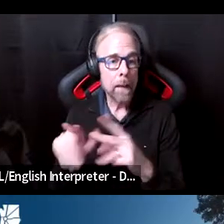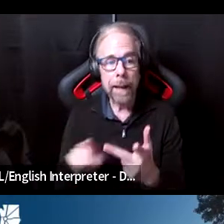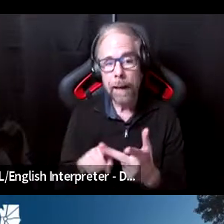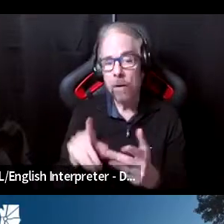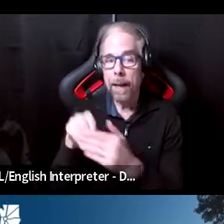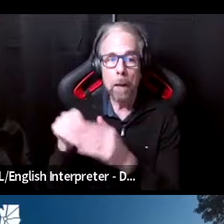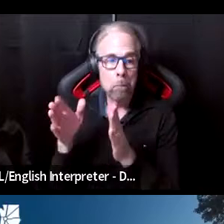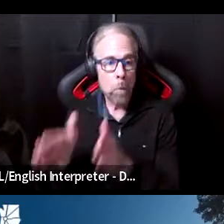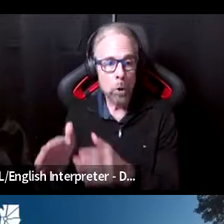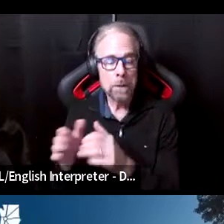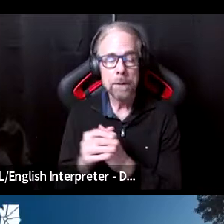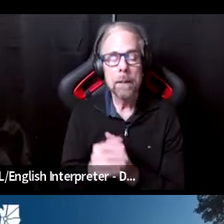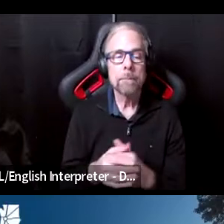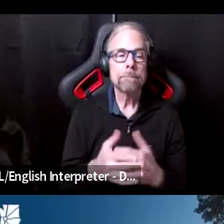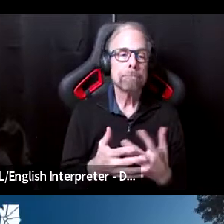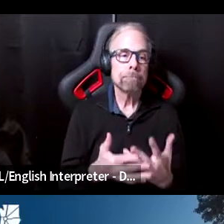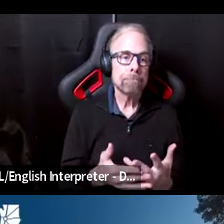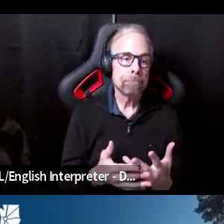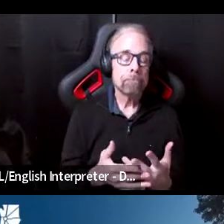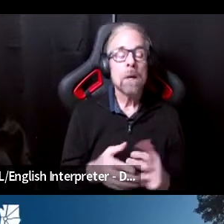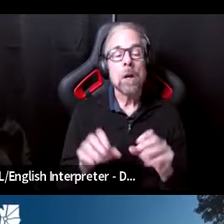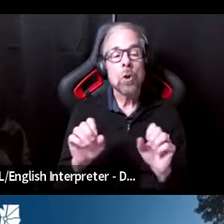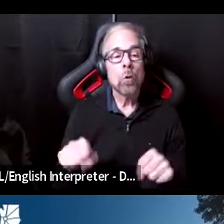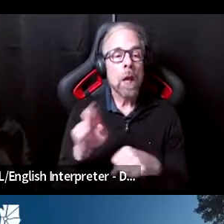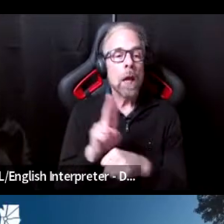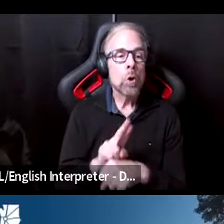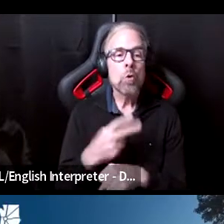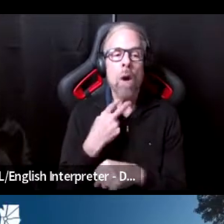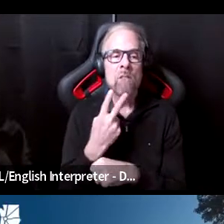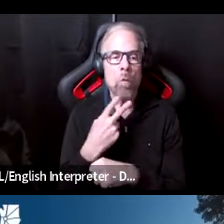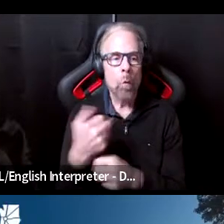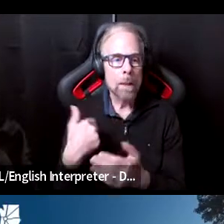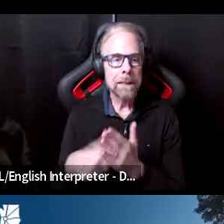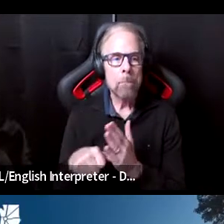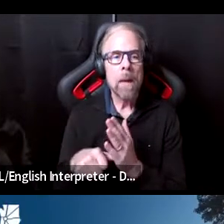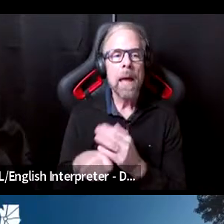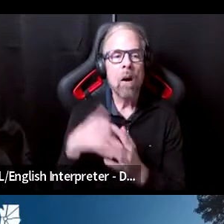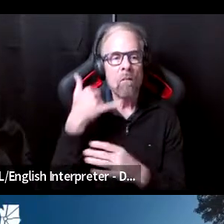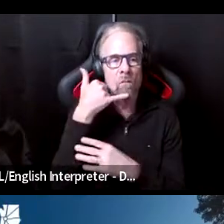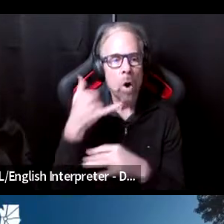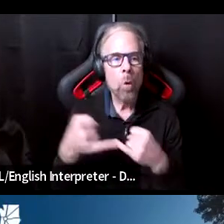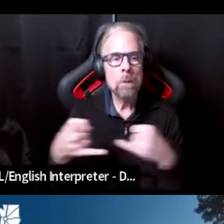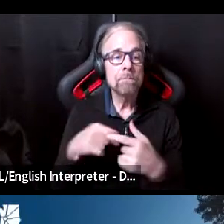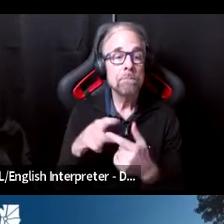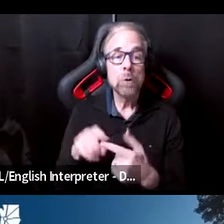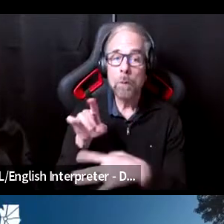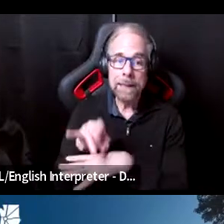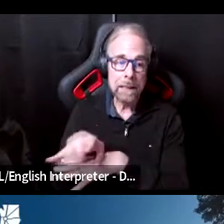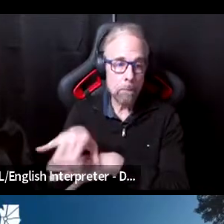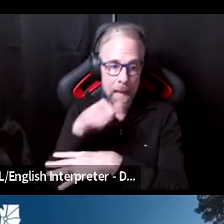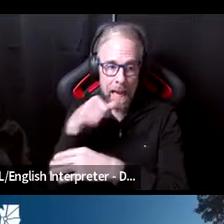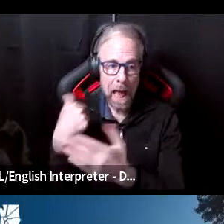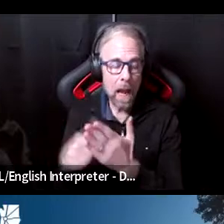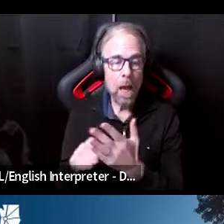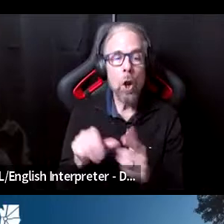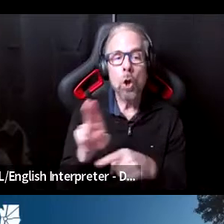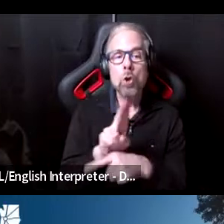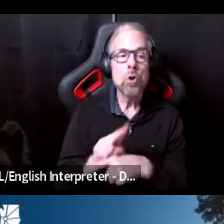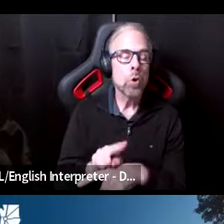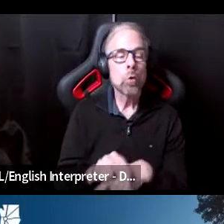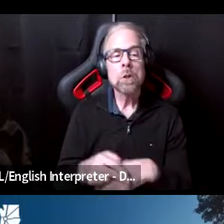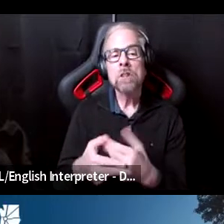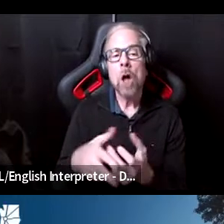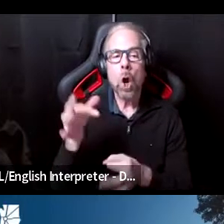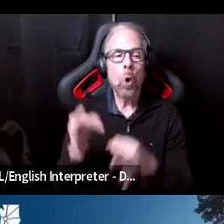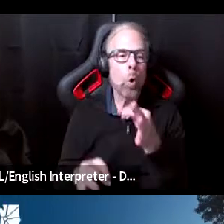person. You can use the voicemail line. You can submit a letter. You can use a court reporter.